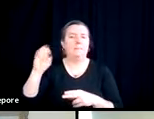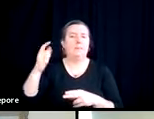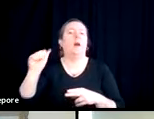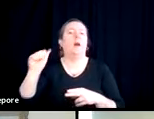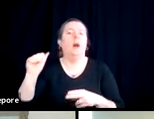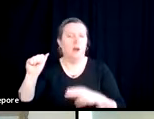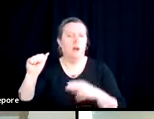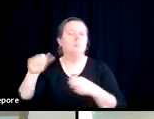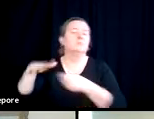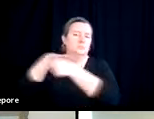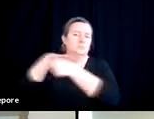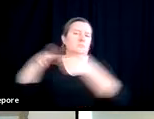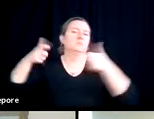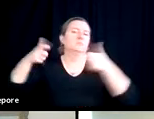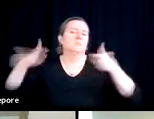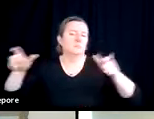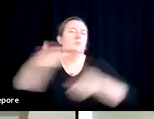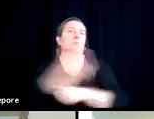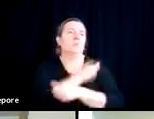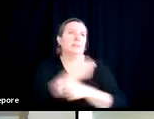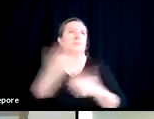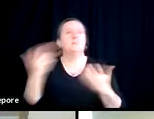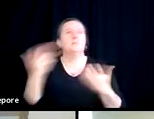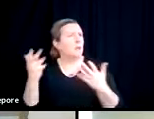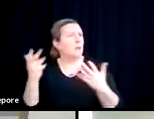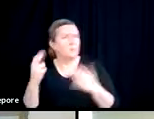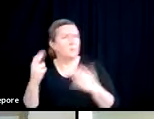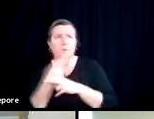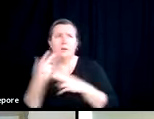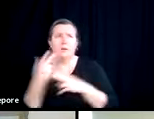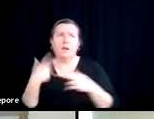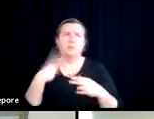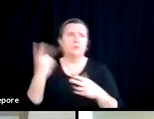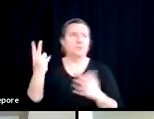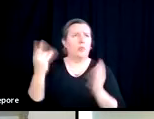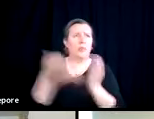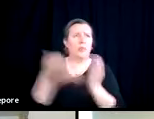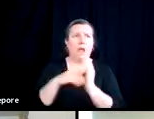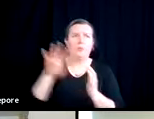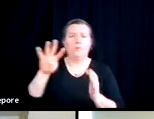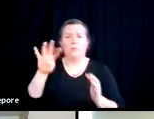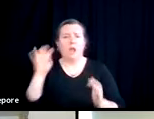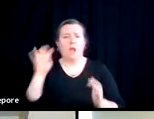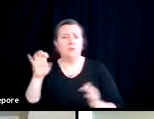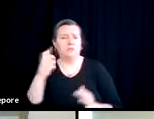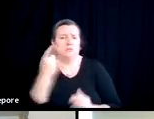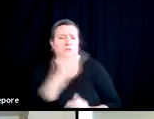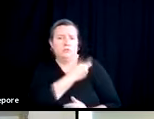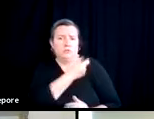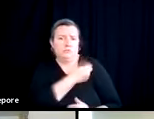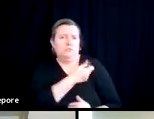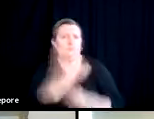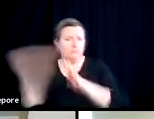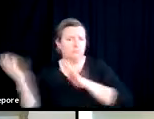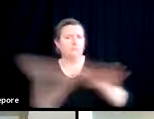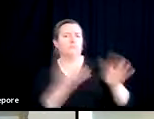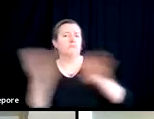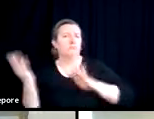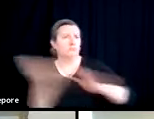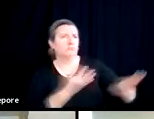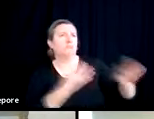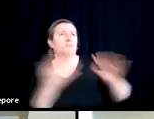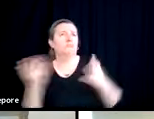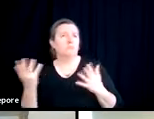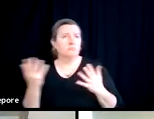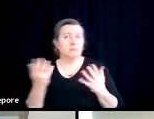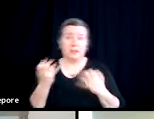Judy, they said they could do 2,400 shots a day. And when we were there, they were getting, I think, 800 doses. That number's now